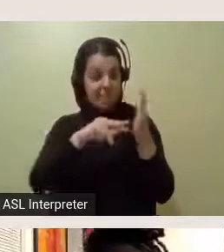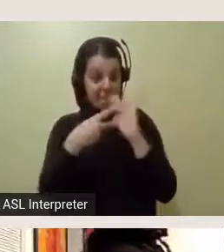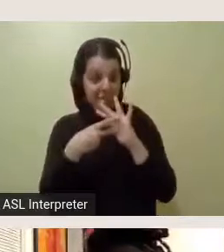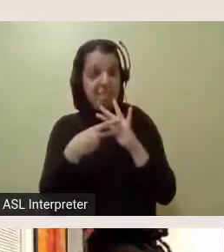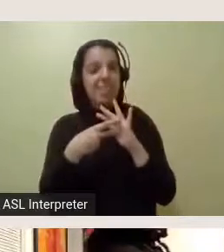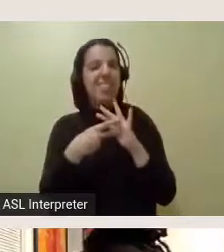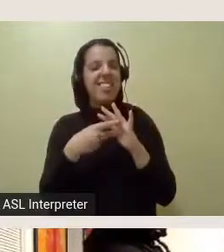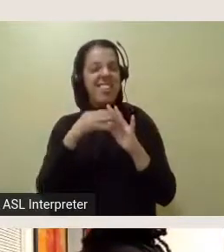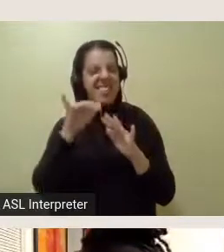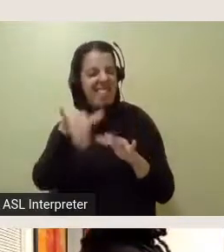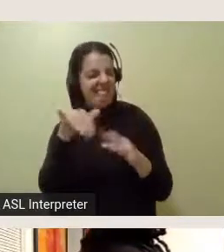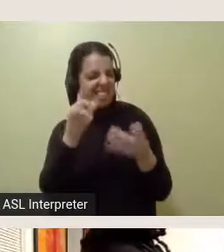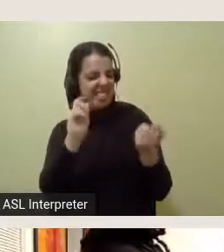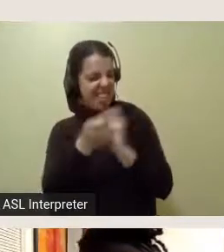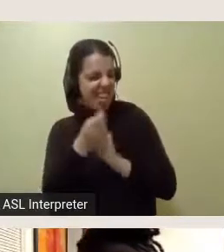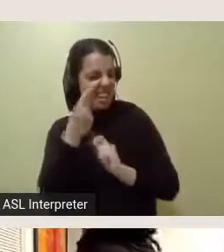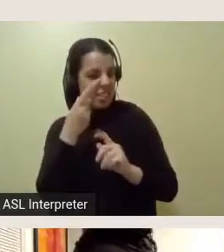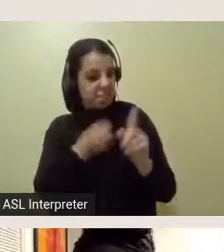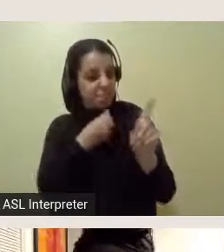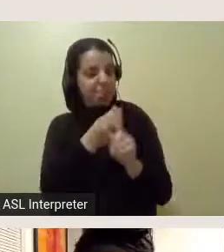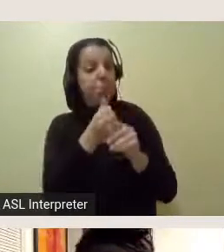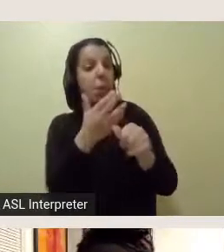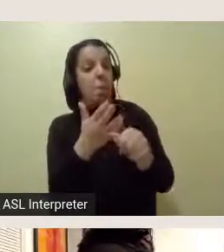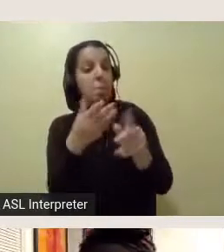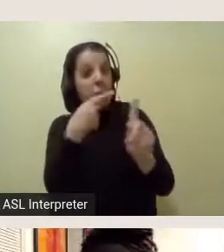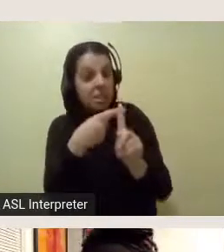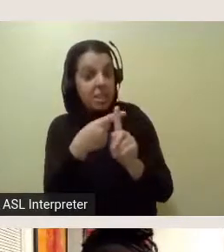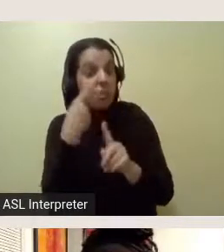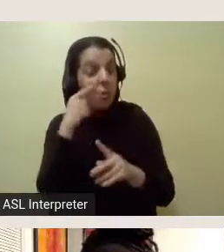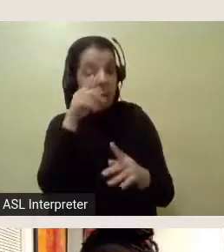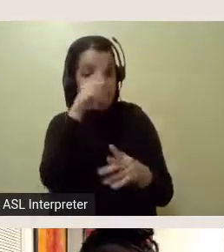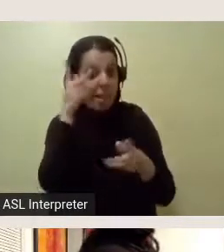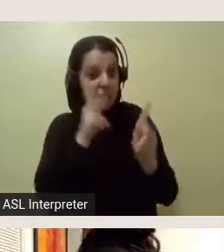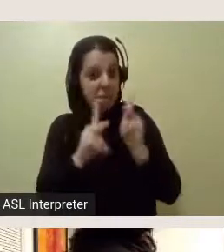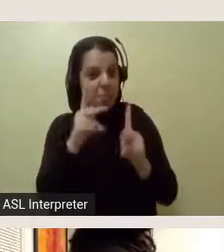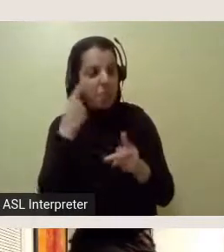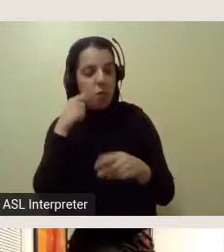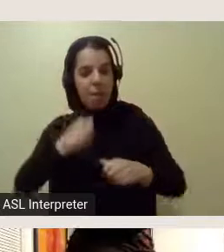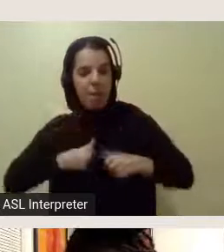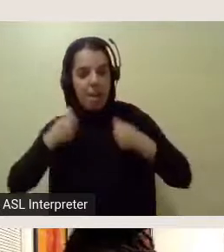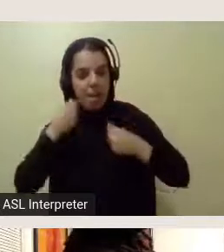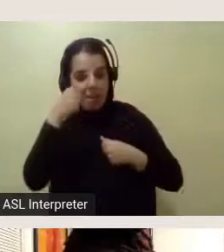actually get to mean something for Black people and for Black lives, right?